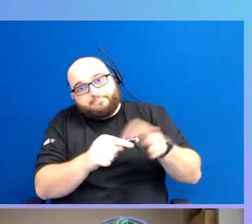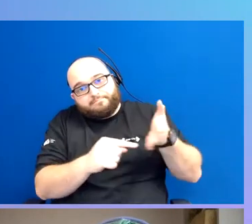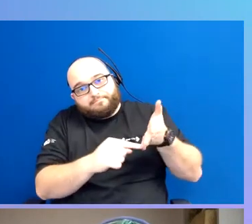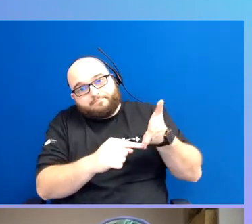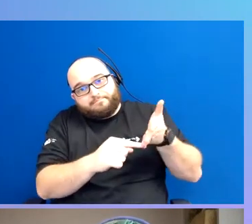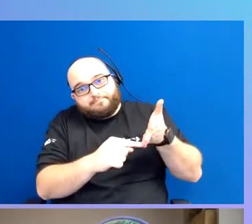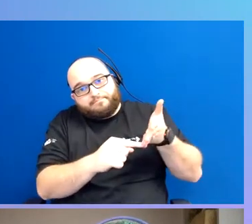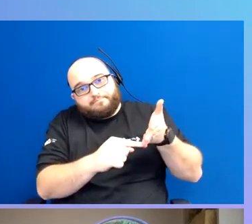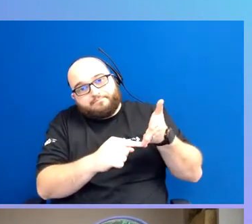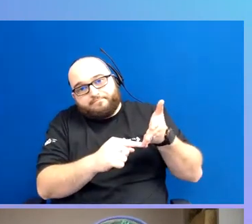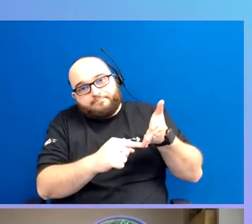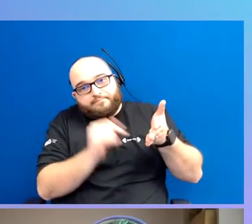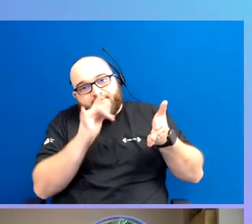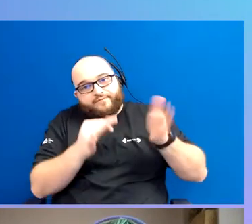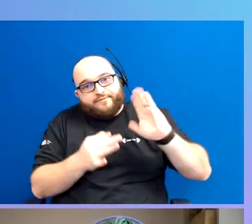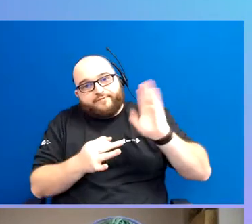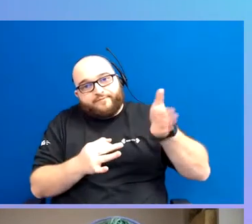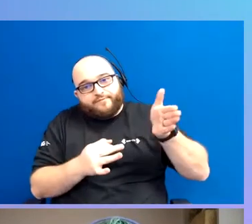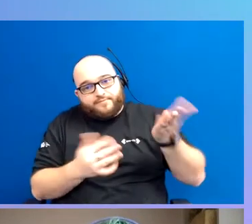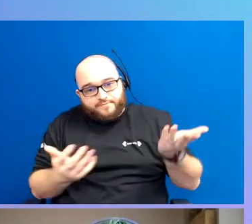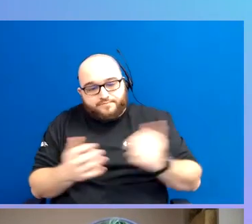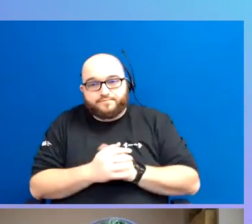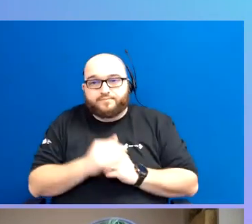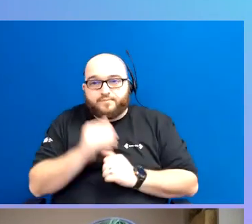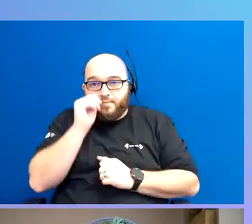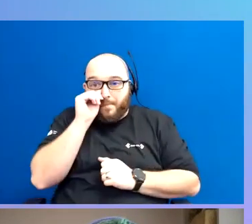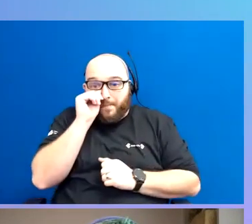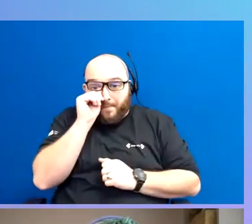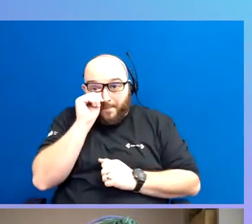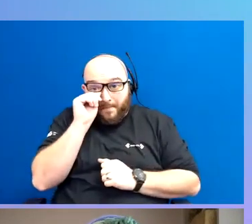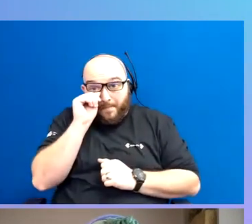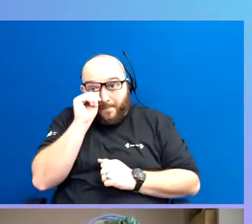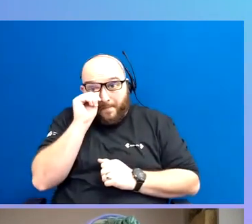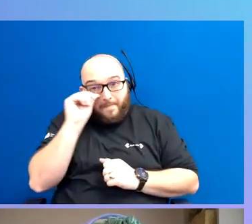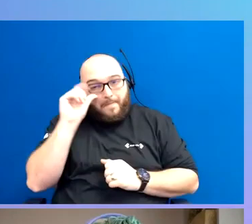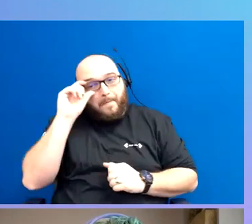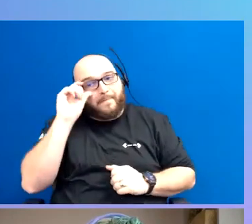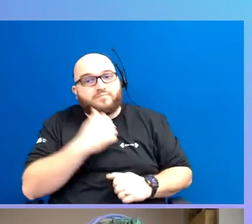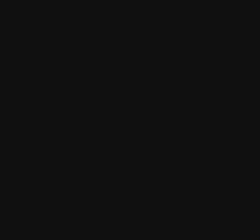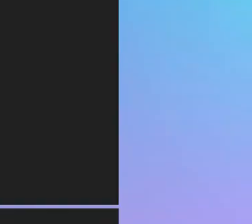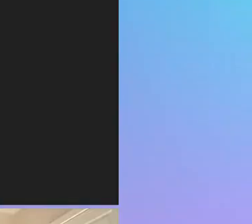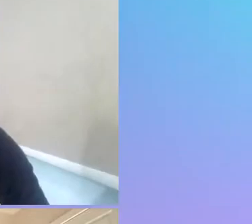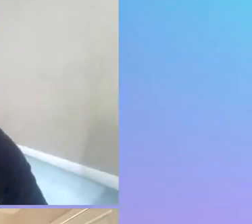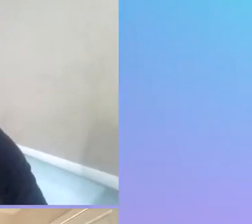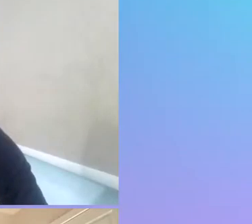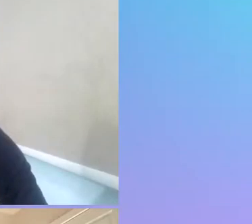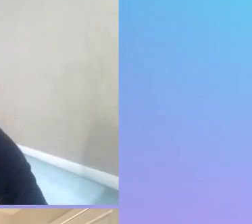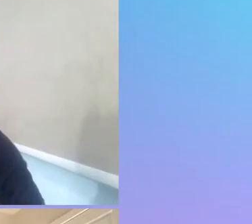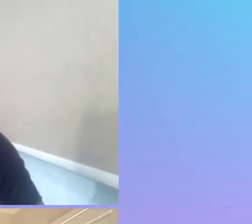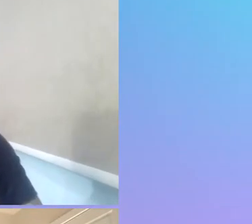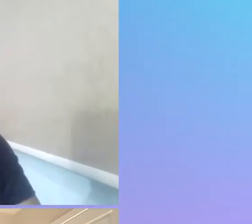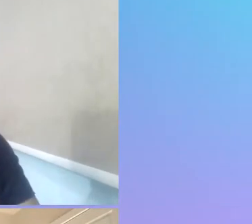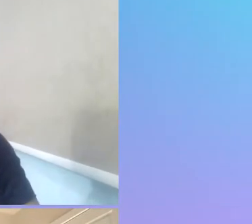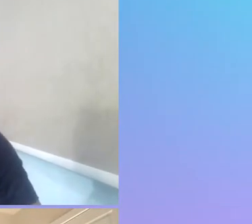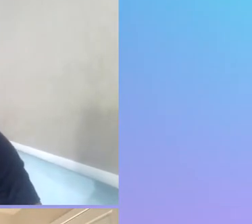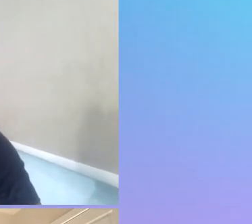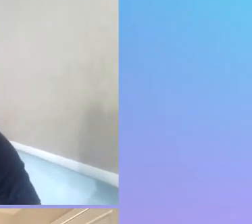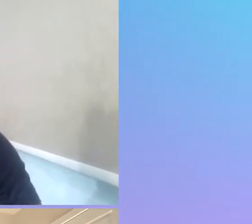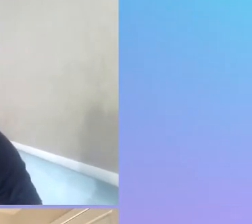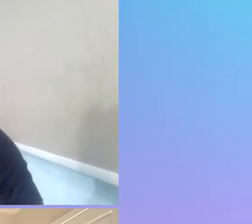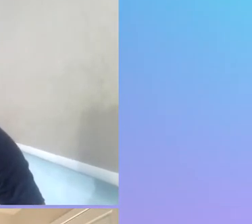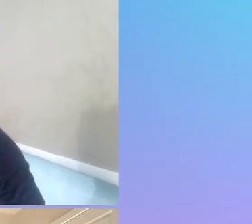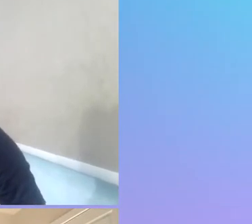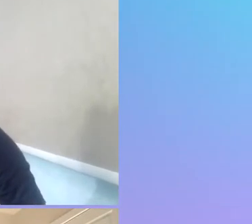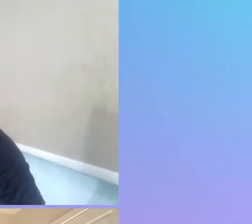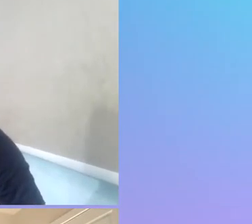navigation bar. All right. I'm sorry to interrupt, Rachel. We are left with only 8 minutes for our Q&A